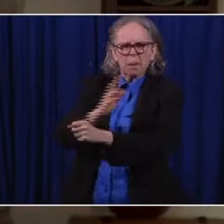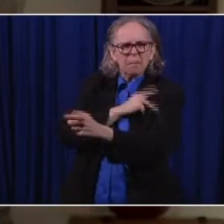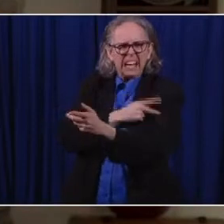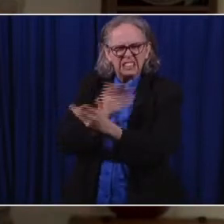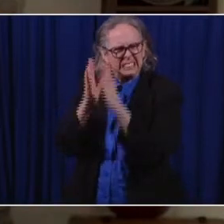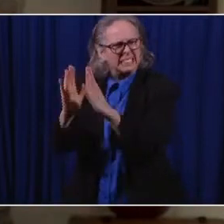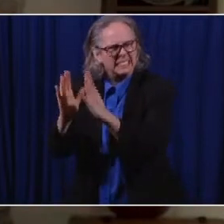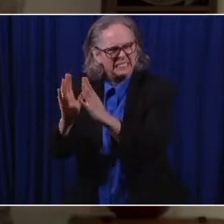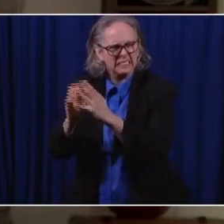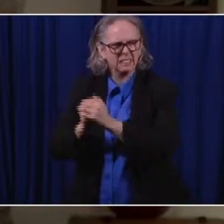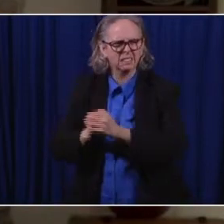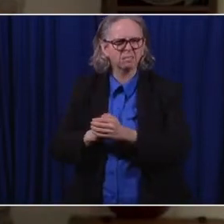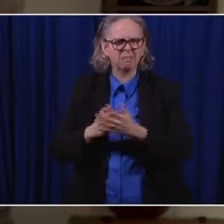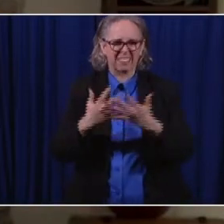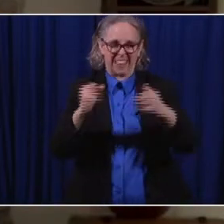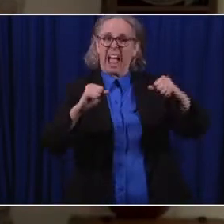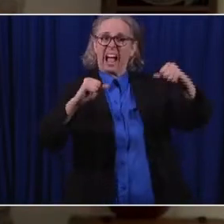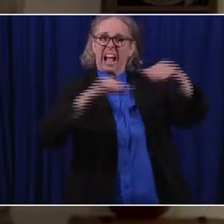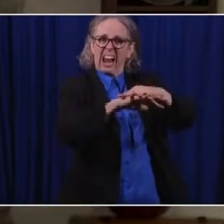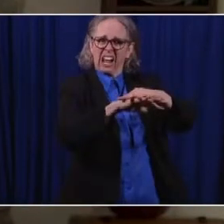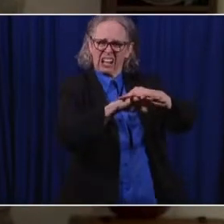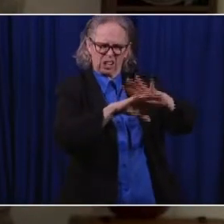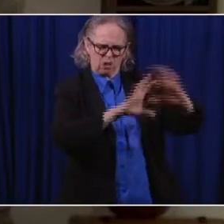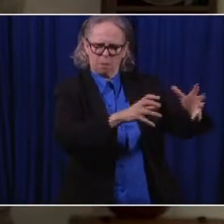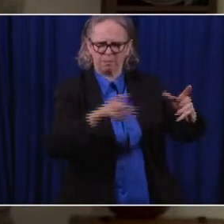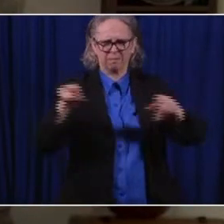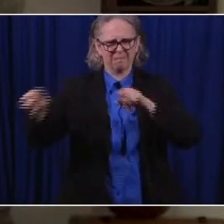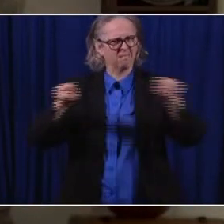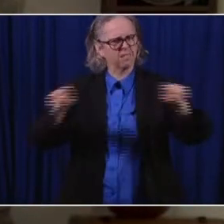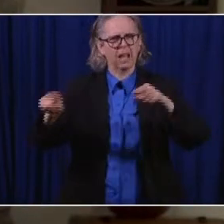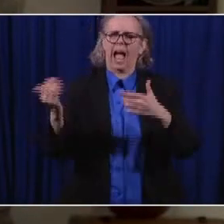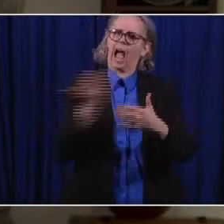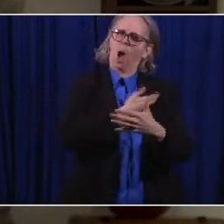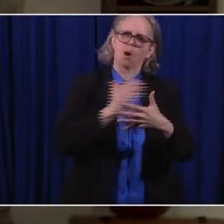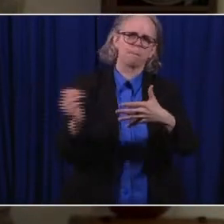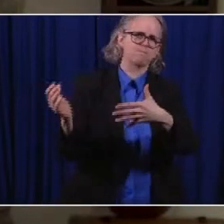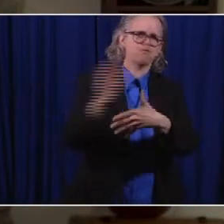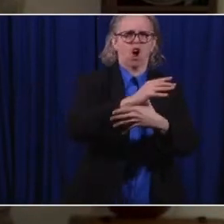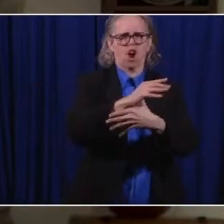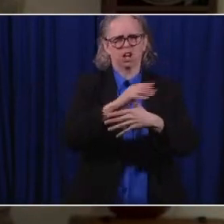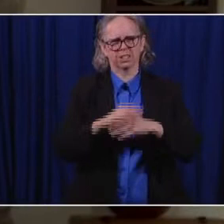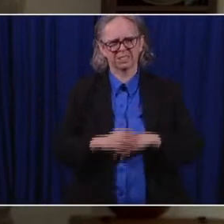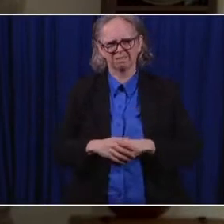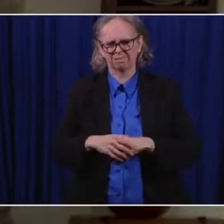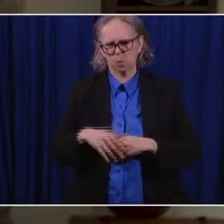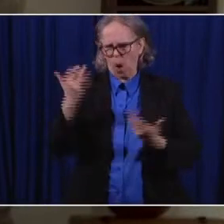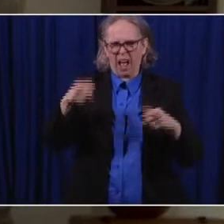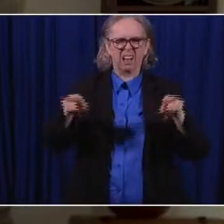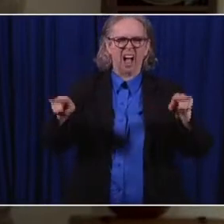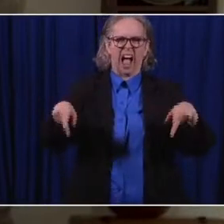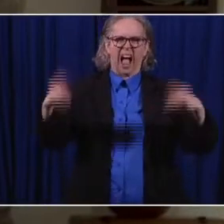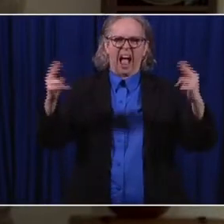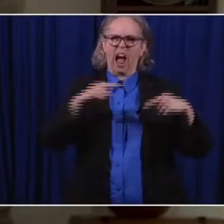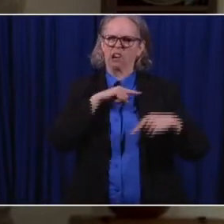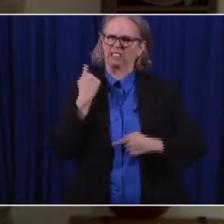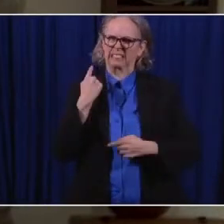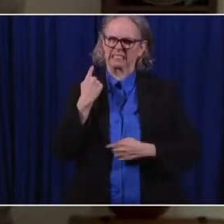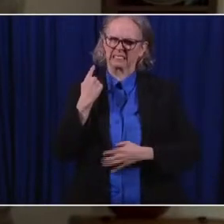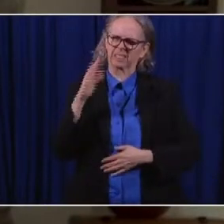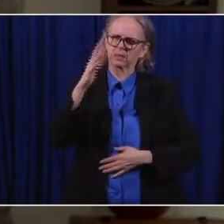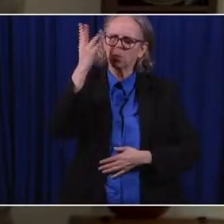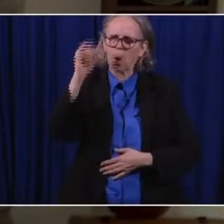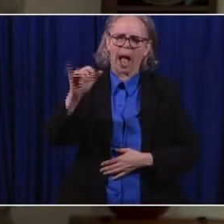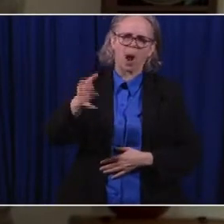who live in congregate care settings, who are the most vulnerable, that these are the two first groups that should get the